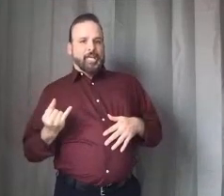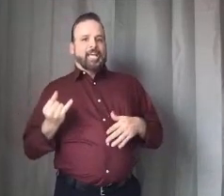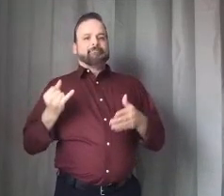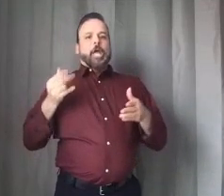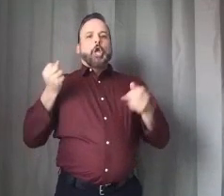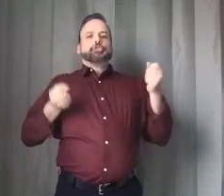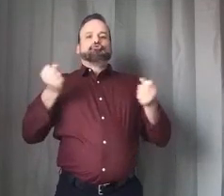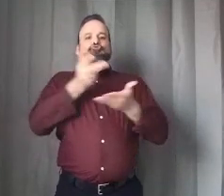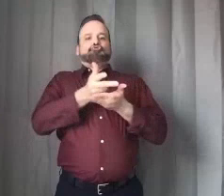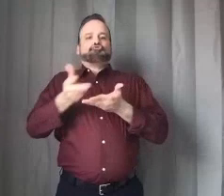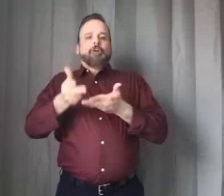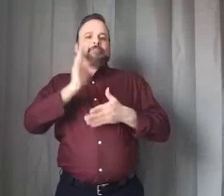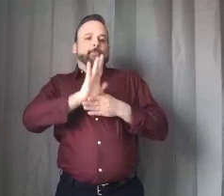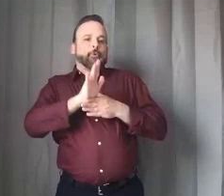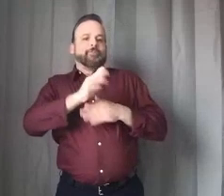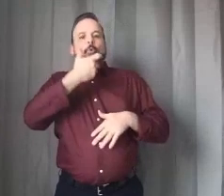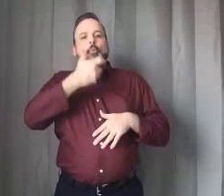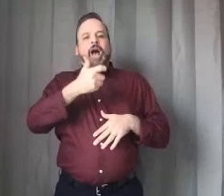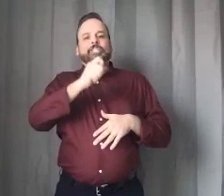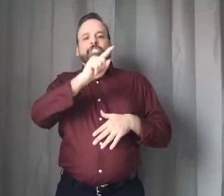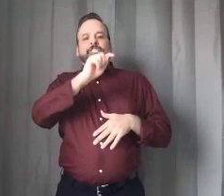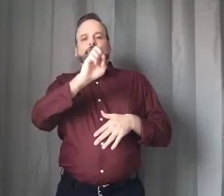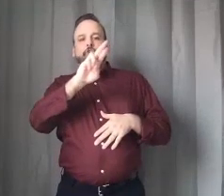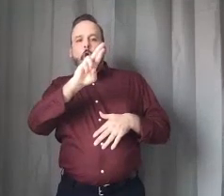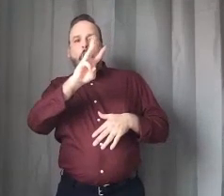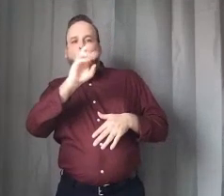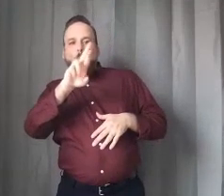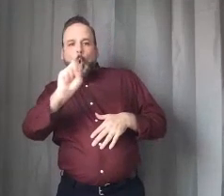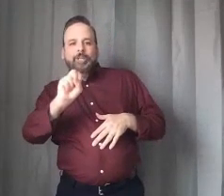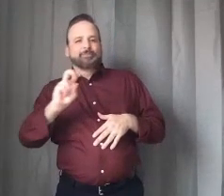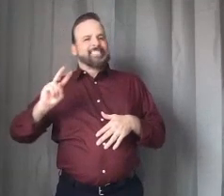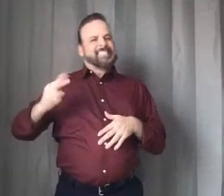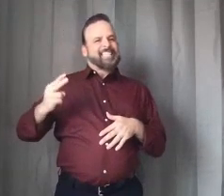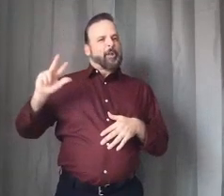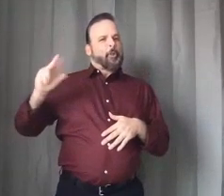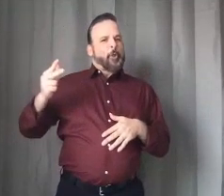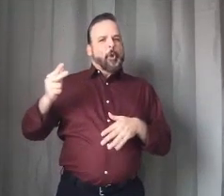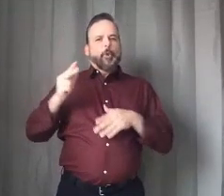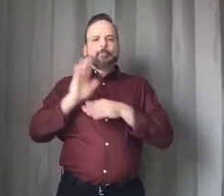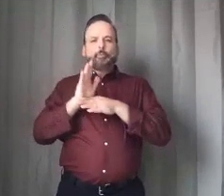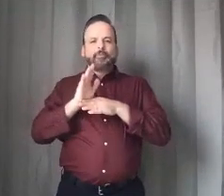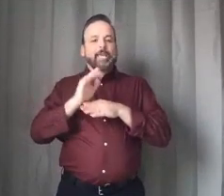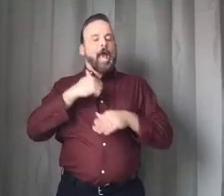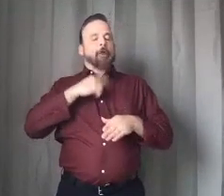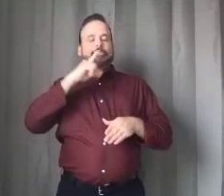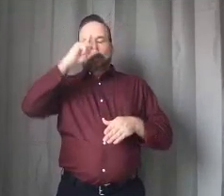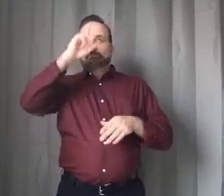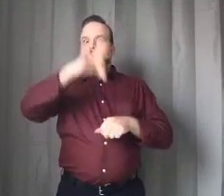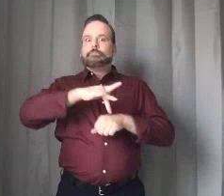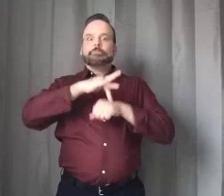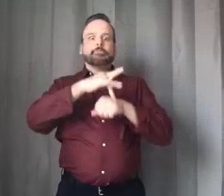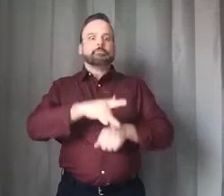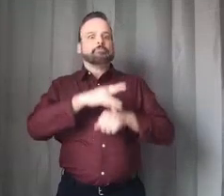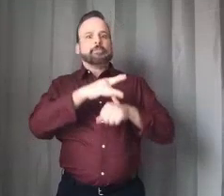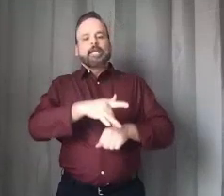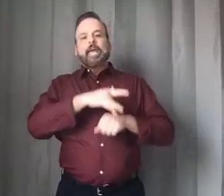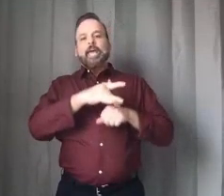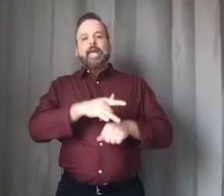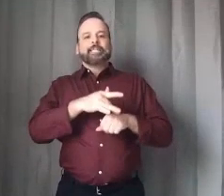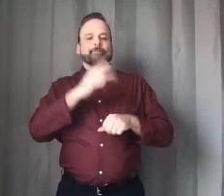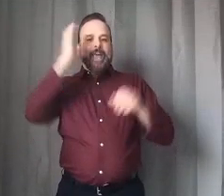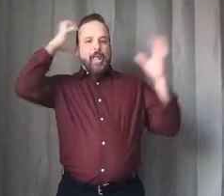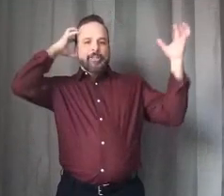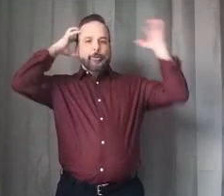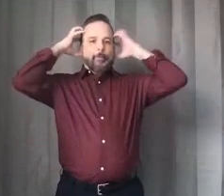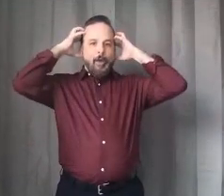and I loved it. I think it was maybe the second or third one, and I just was obsessed, and put my hair in little buns